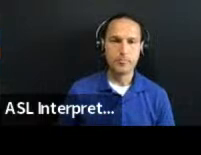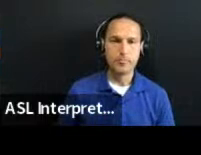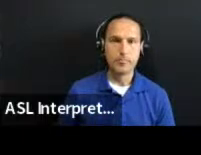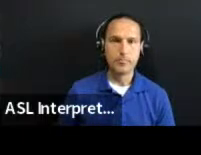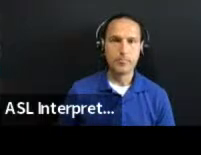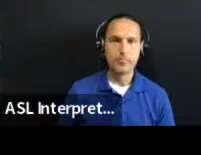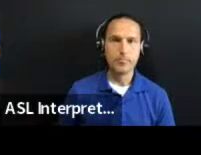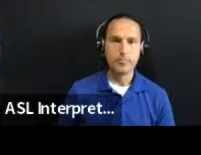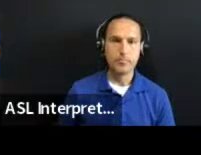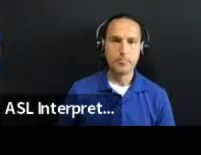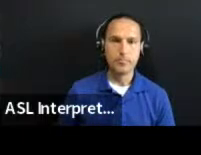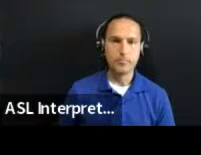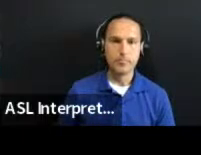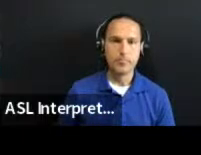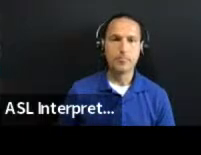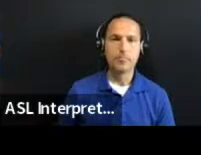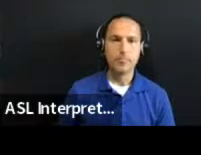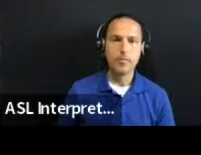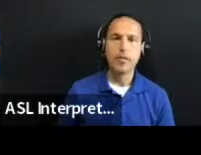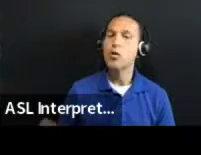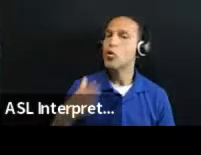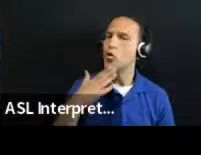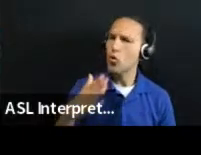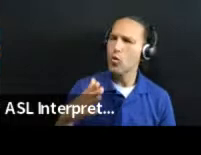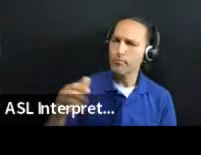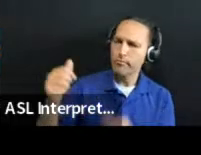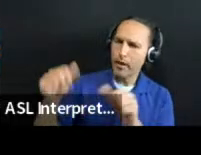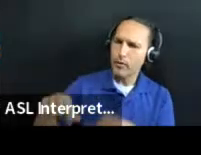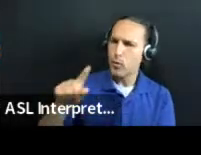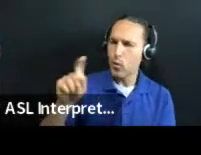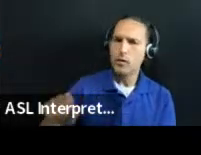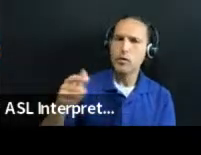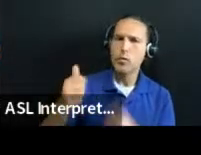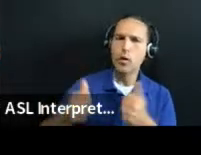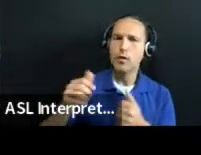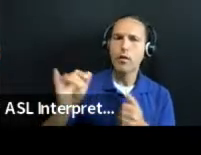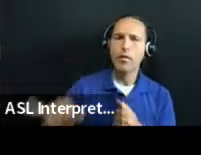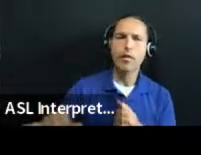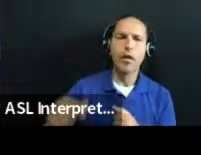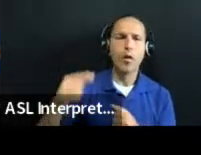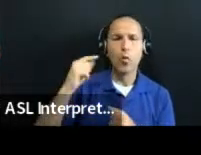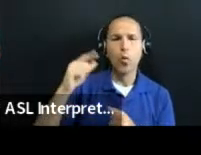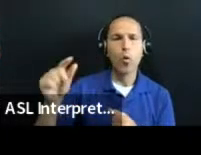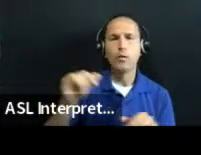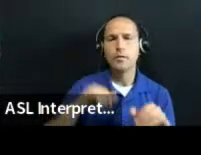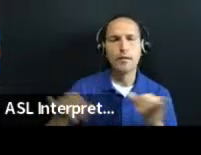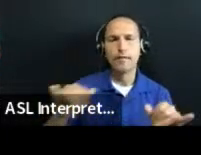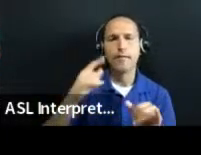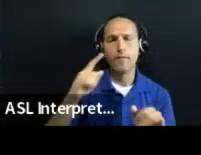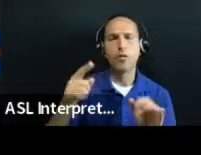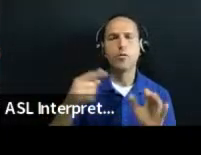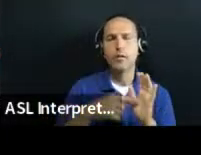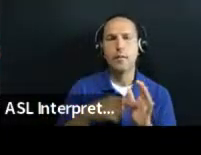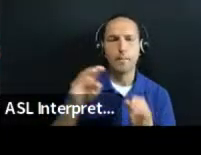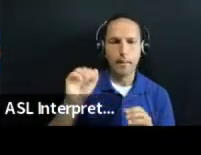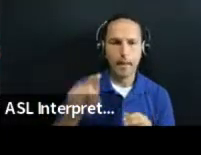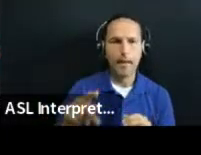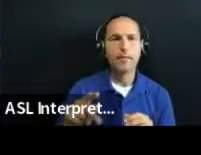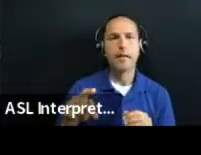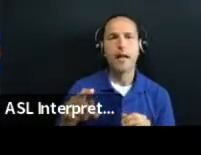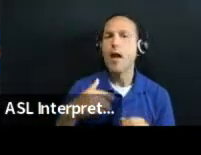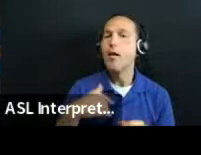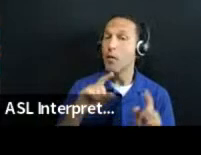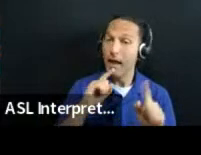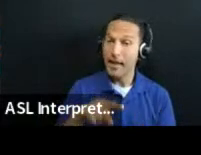What's the gold? That's a wonderful question. What's the gold standard for an accessible map is a question that we got. And I will